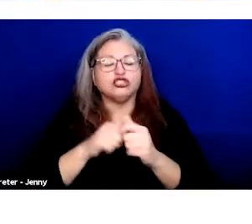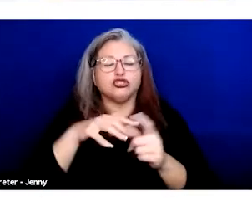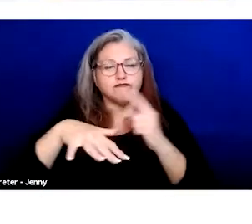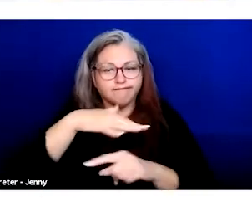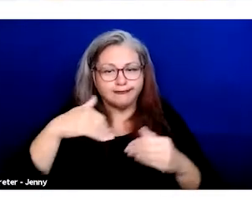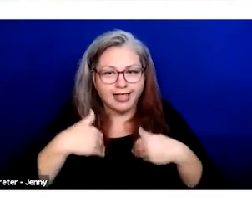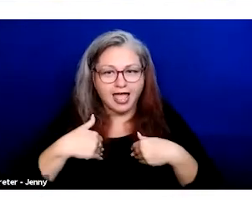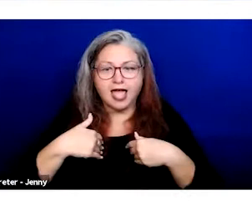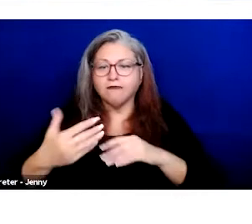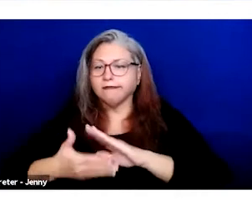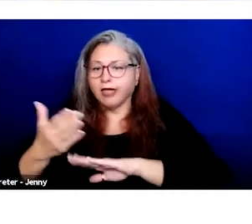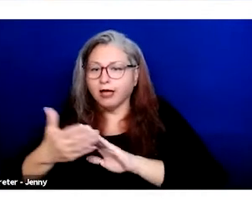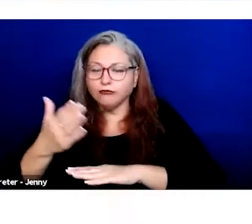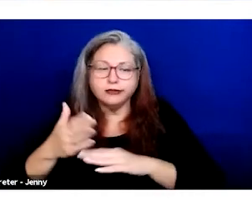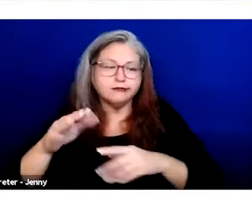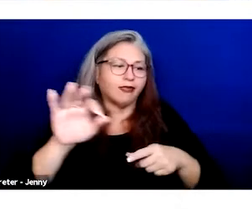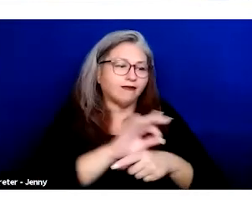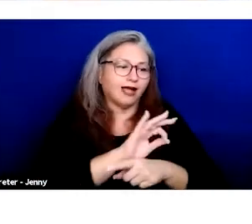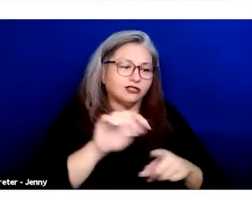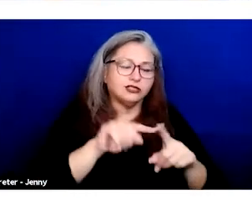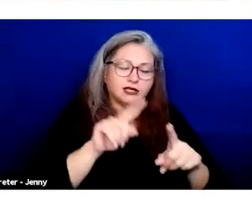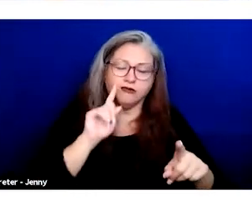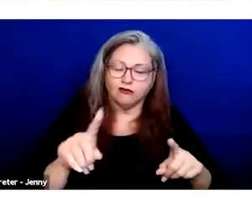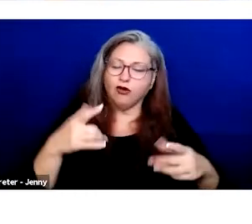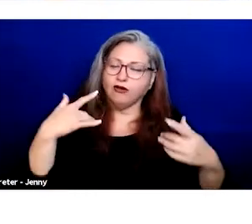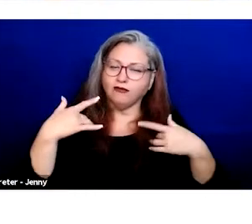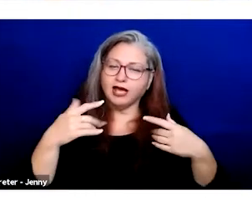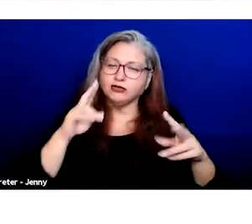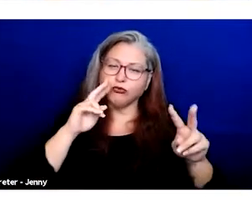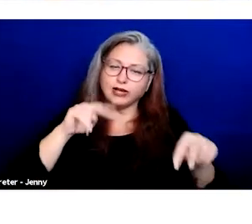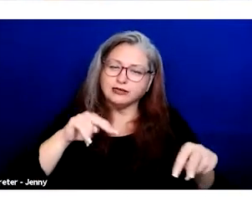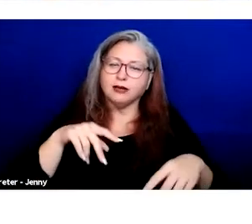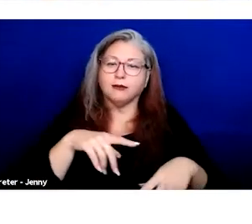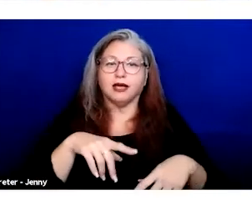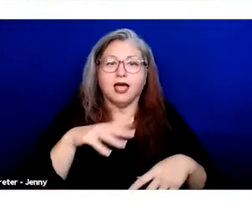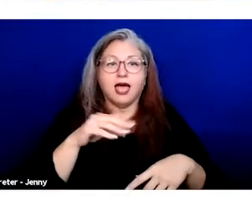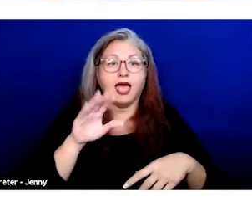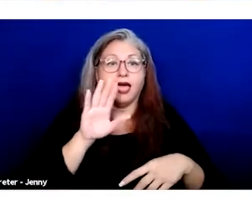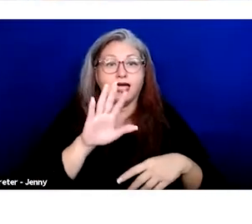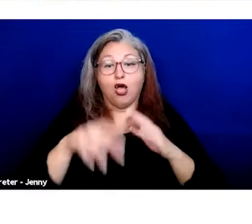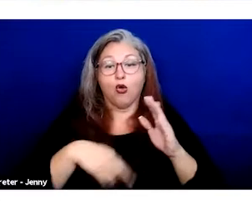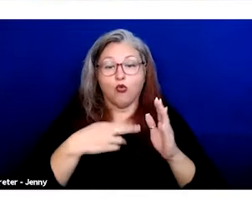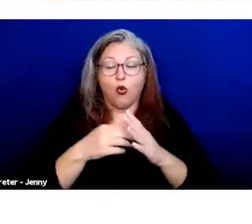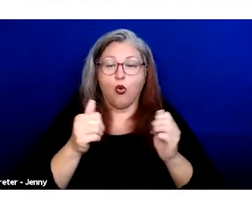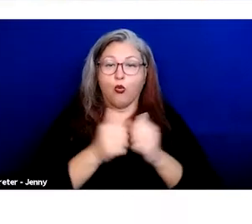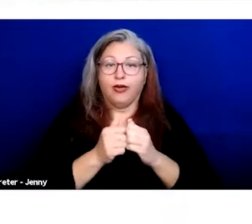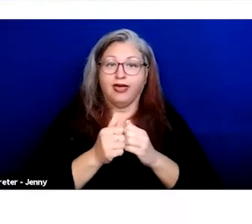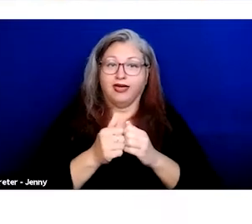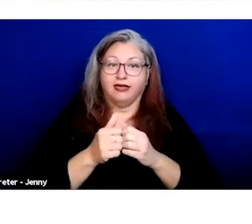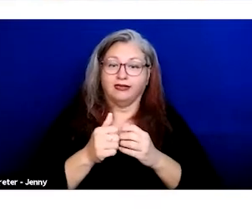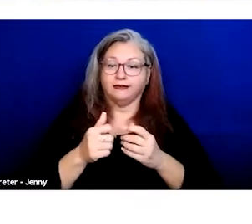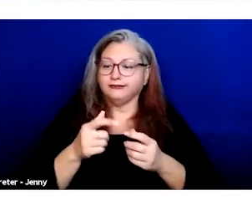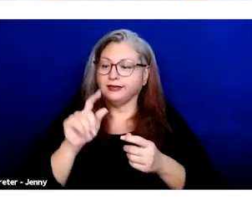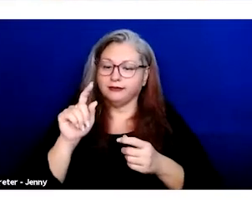operations, and functions of fashion racism and racism's role in capitalism more